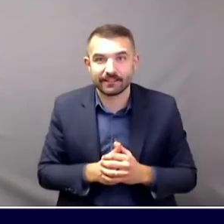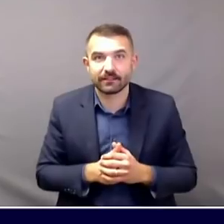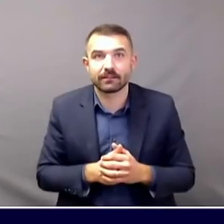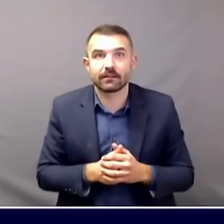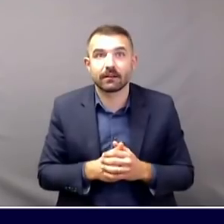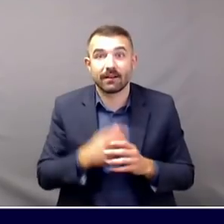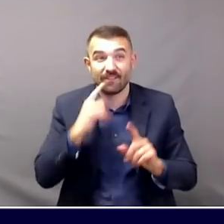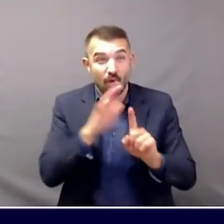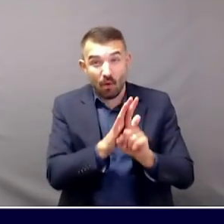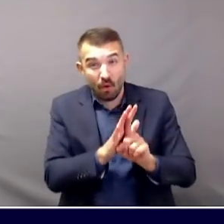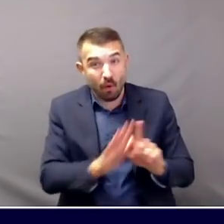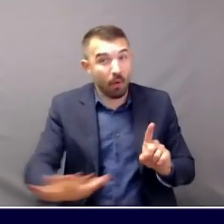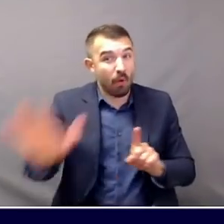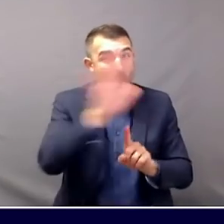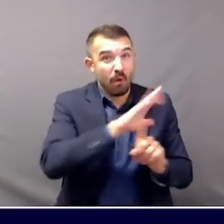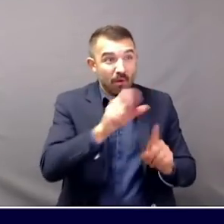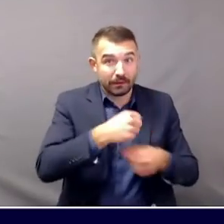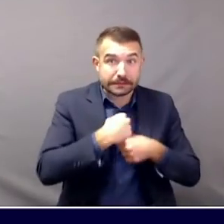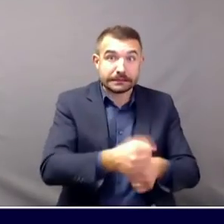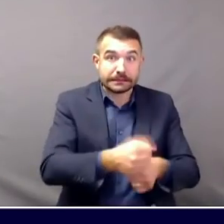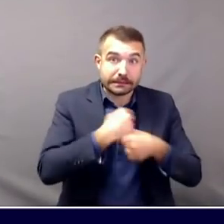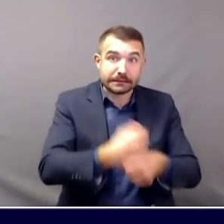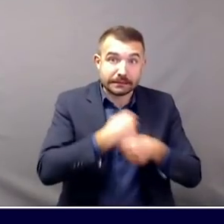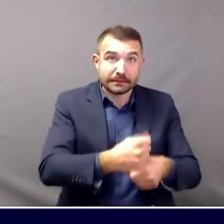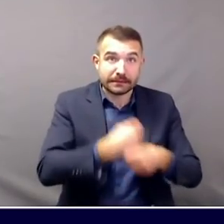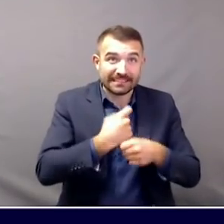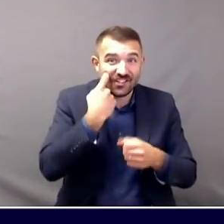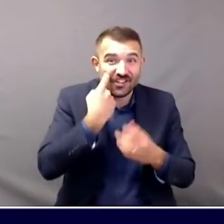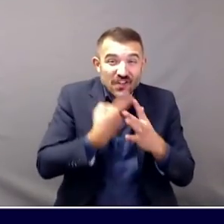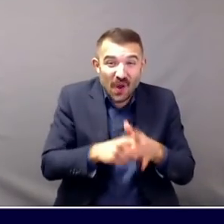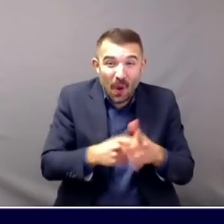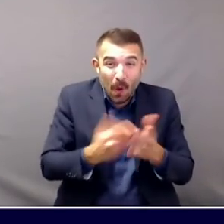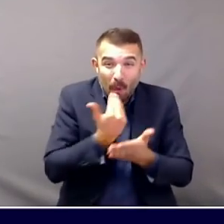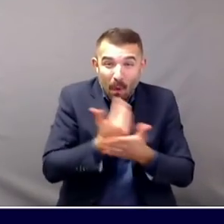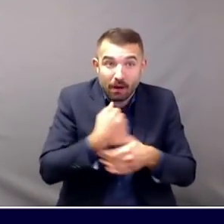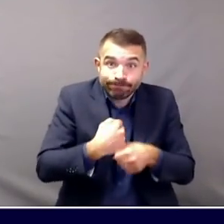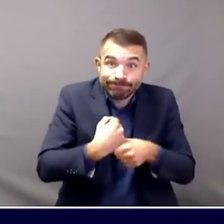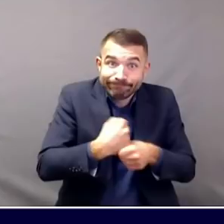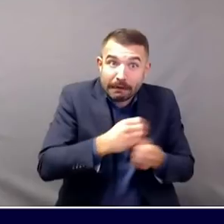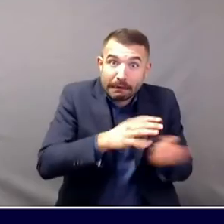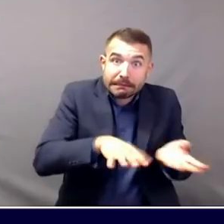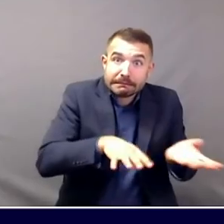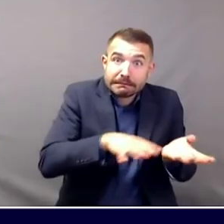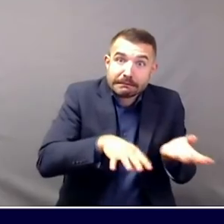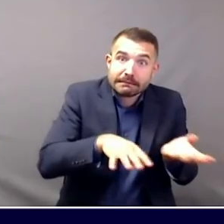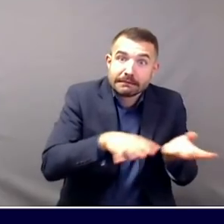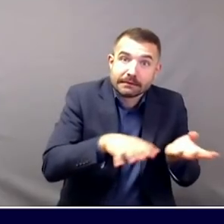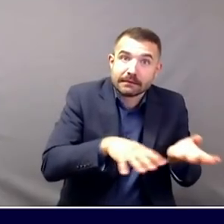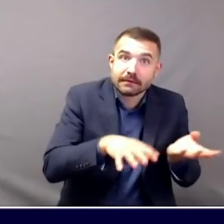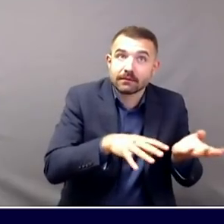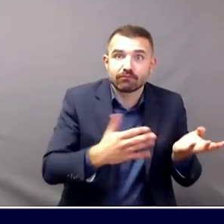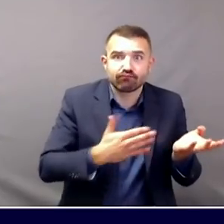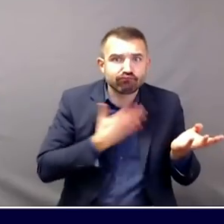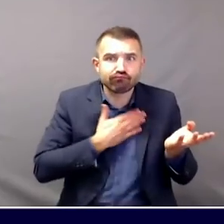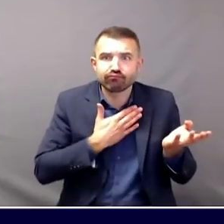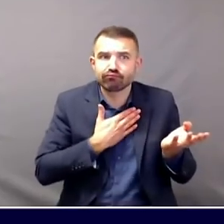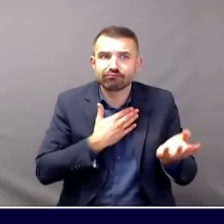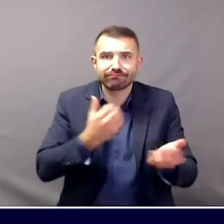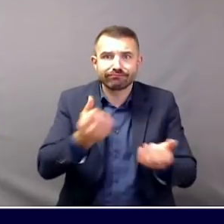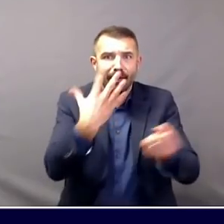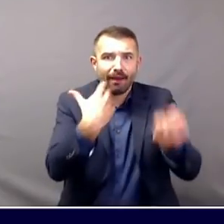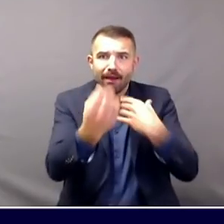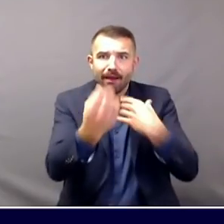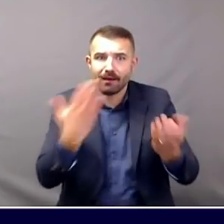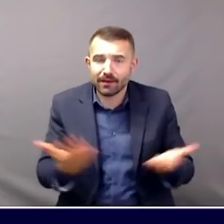nationwide, production of the drug is just starting to ramp up. So while we welcome it, this is not a drug that is appropriate for everybody because